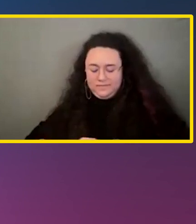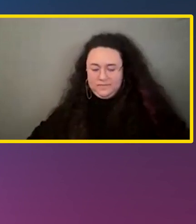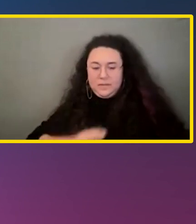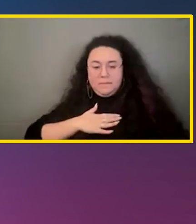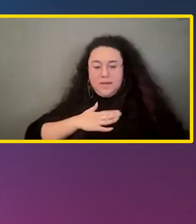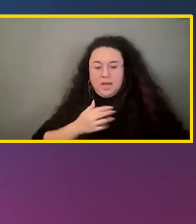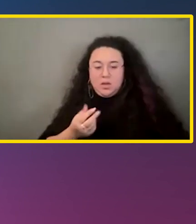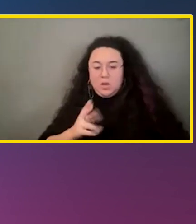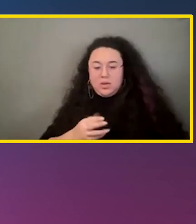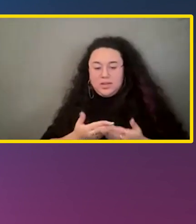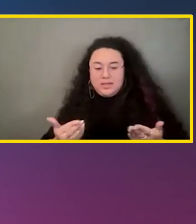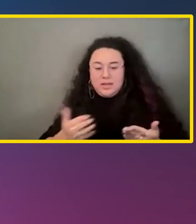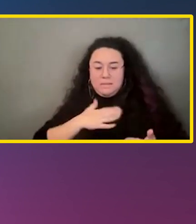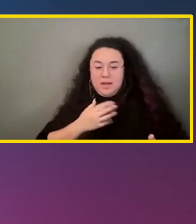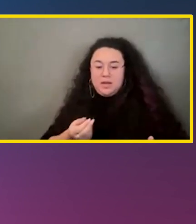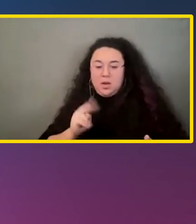my own